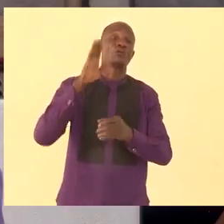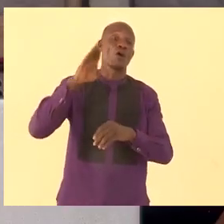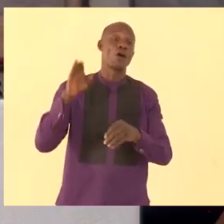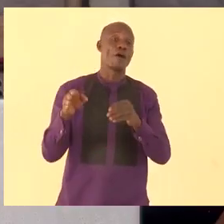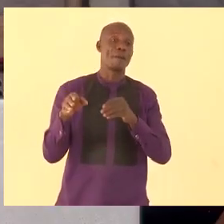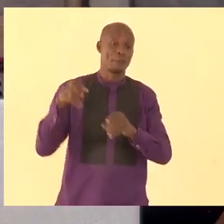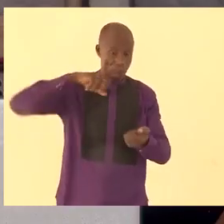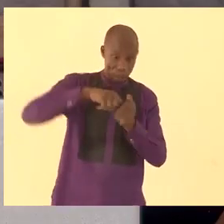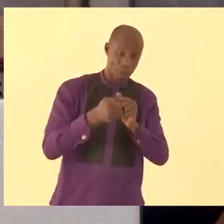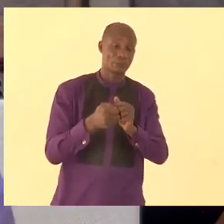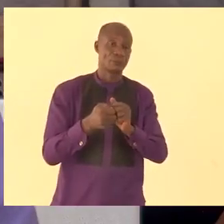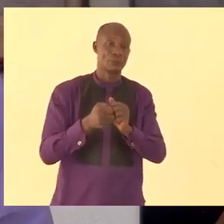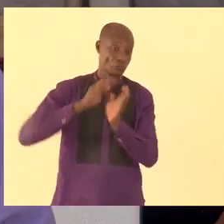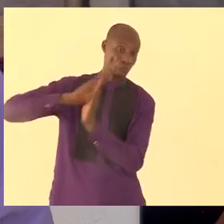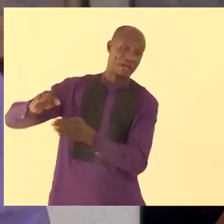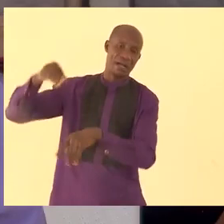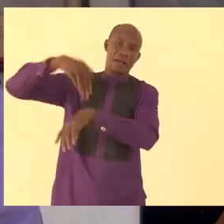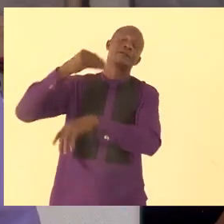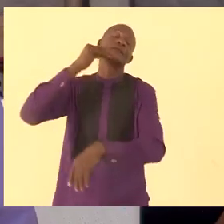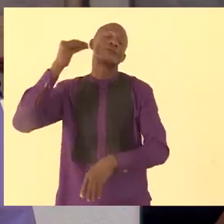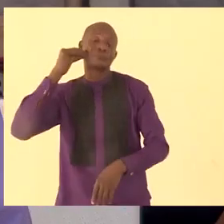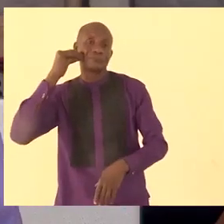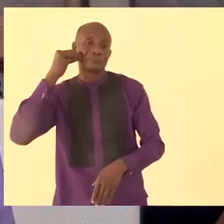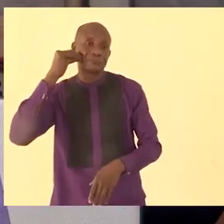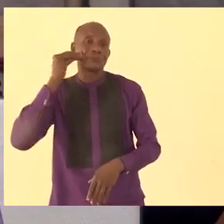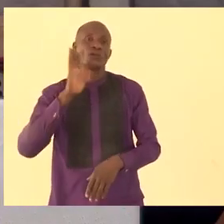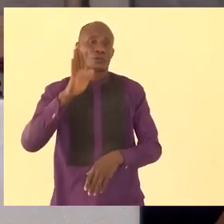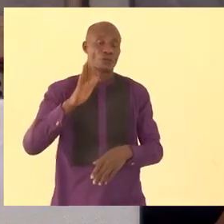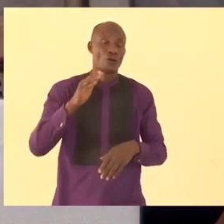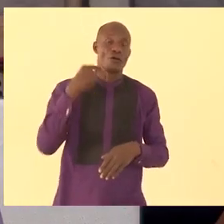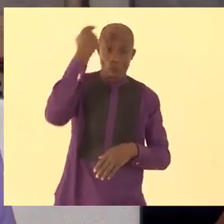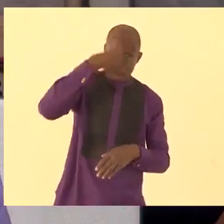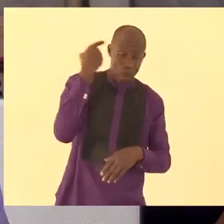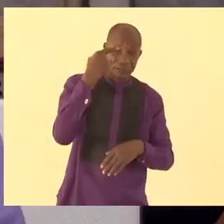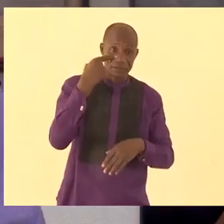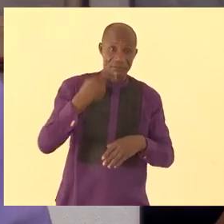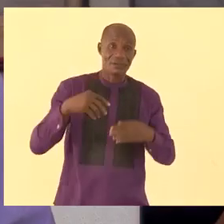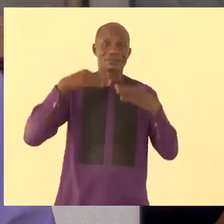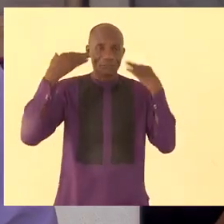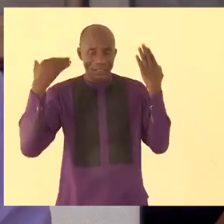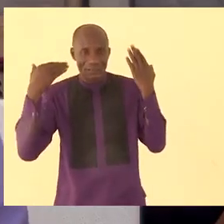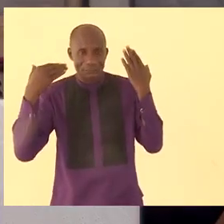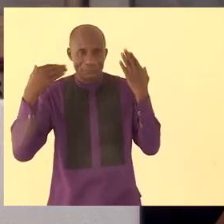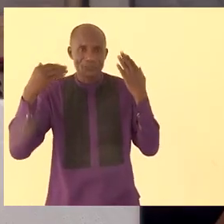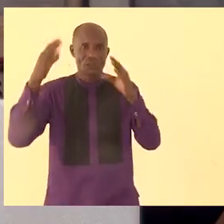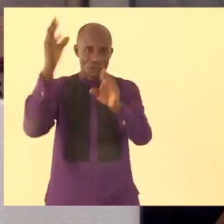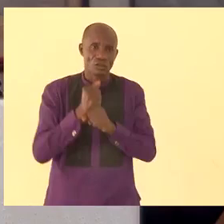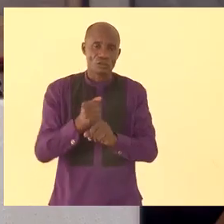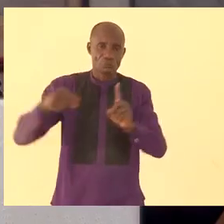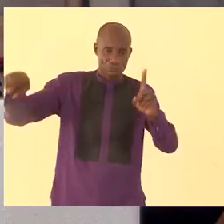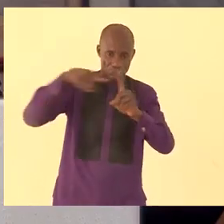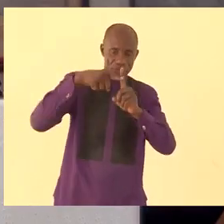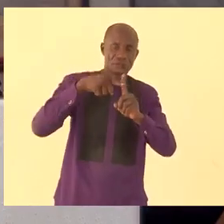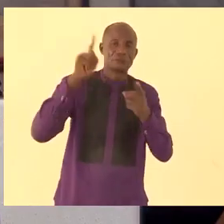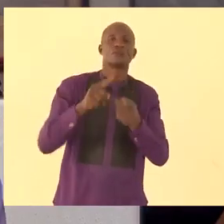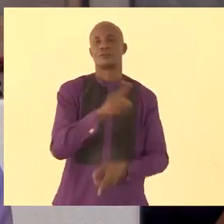in spite of the problems that you left at home when you got up in the morning, your cheerful face attracts positivity towards you.